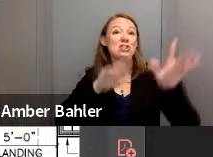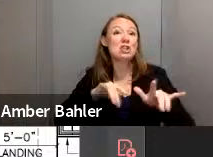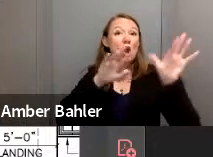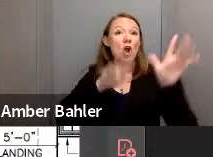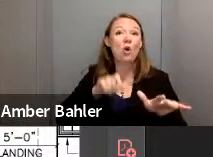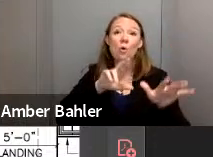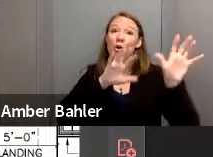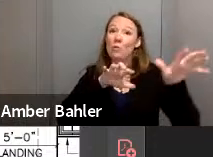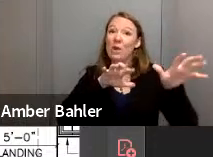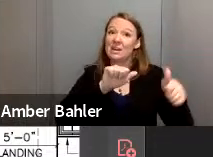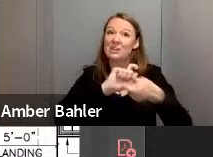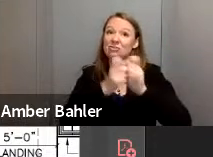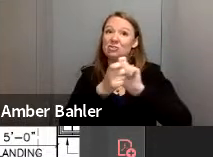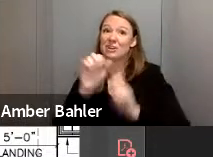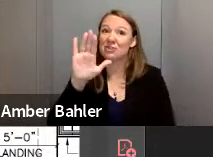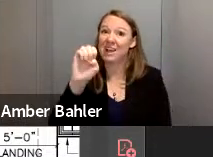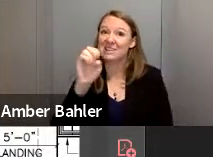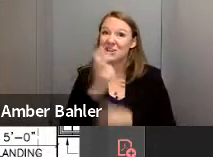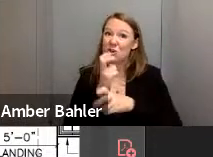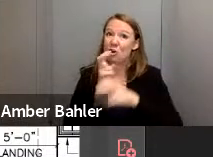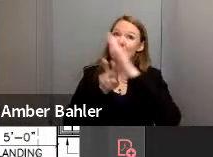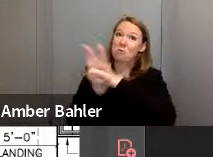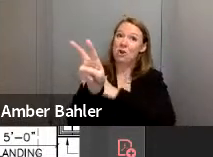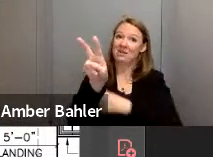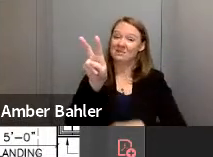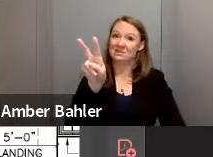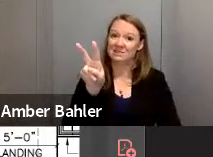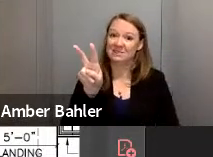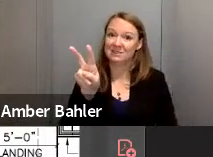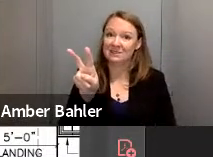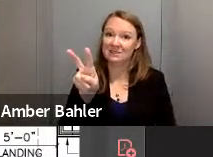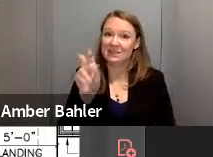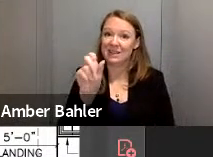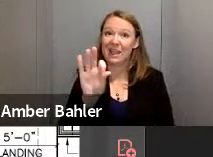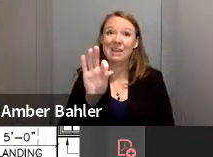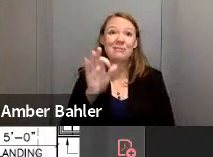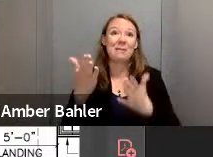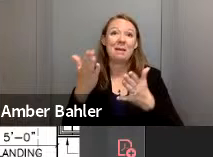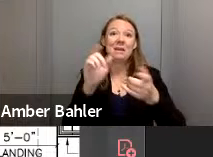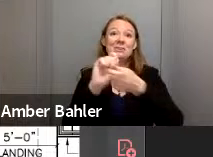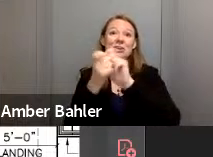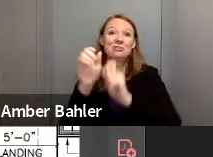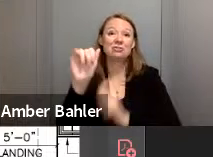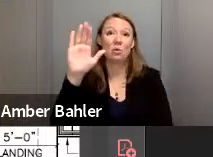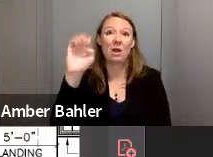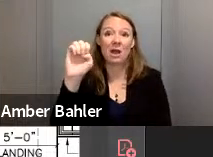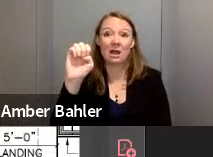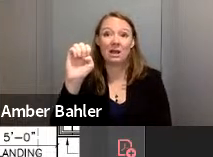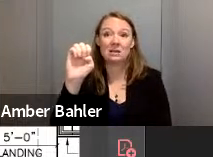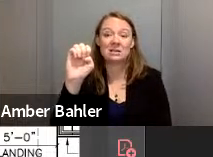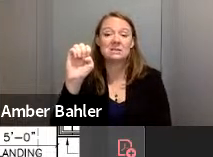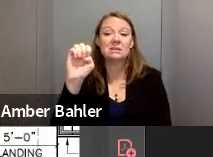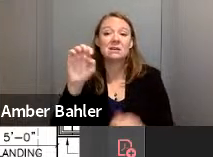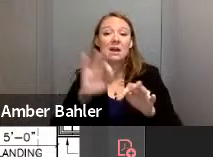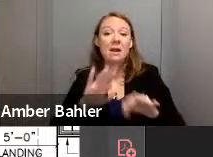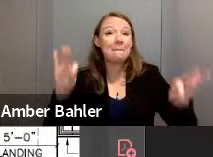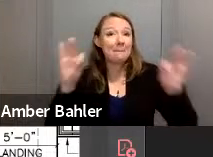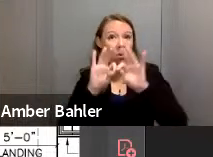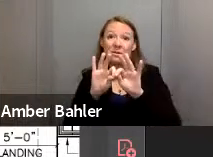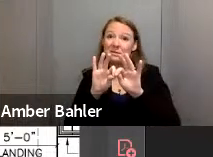quickly. It's hard to predict when something's going to turn into ice, and we want to avoid those fall hazards.